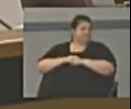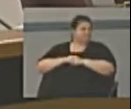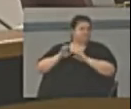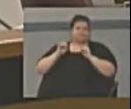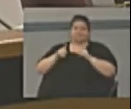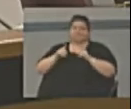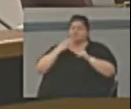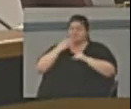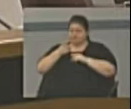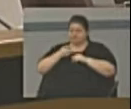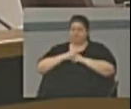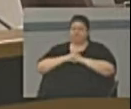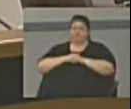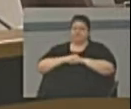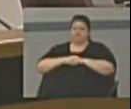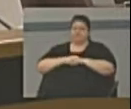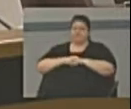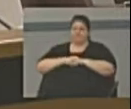gentlemen.